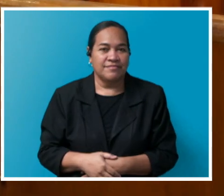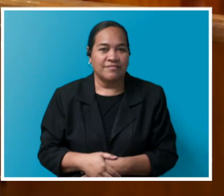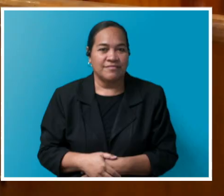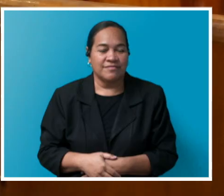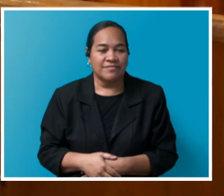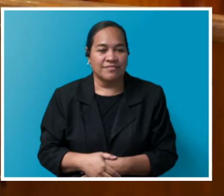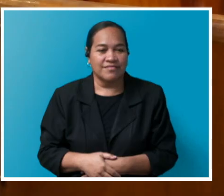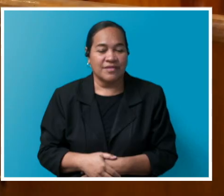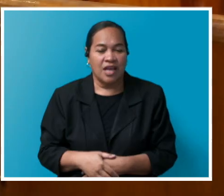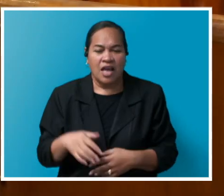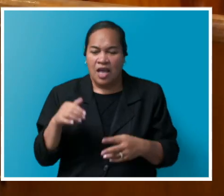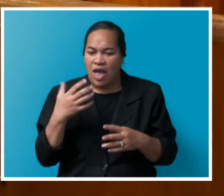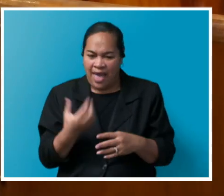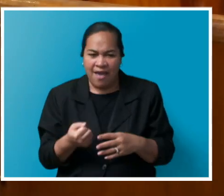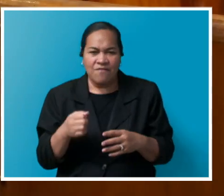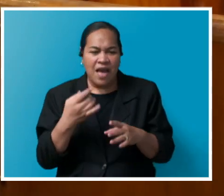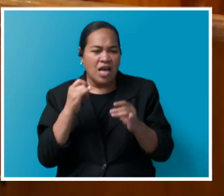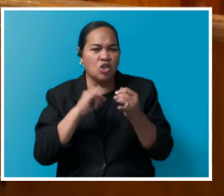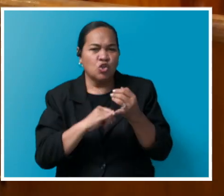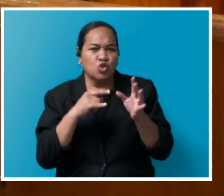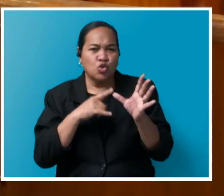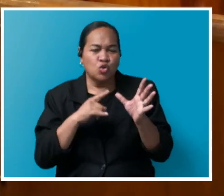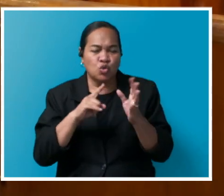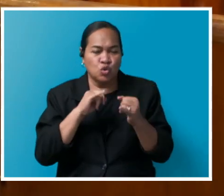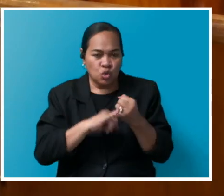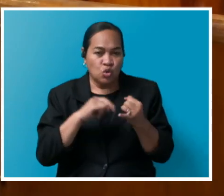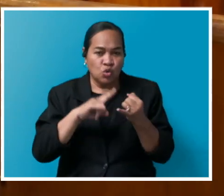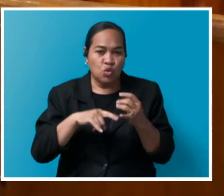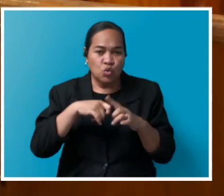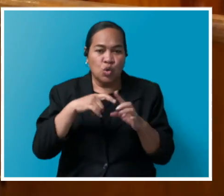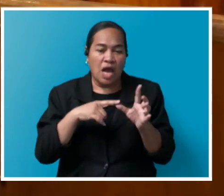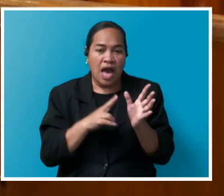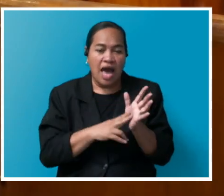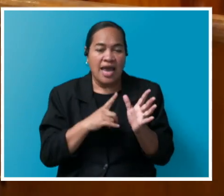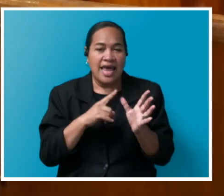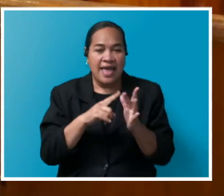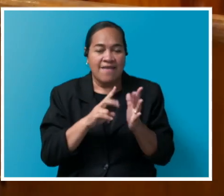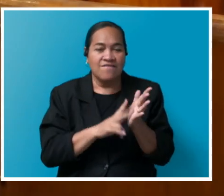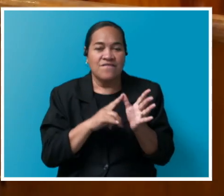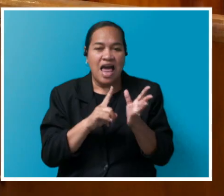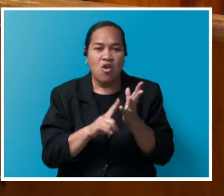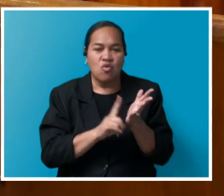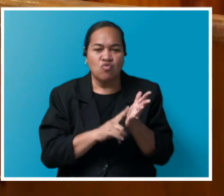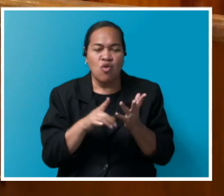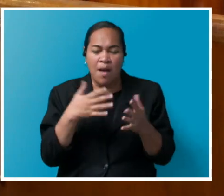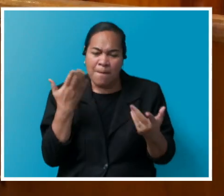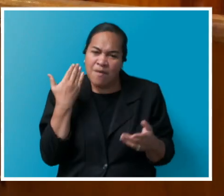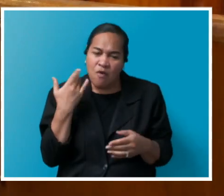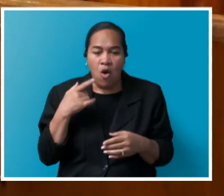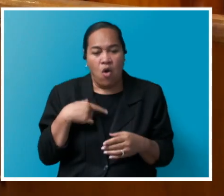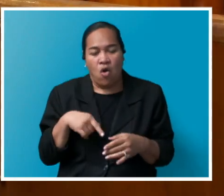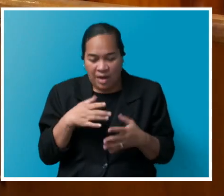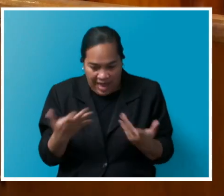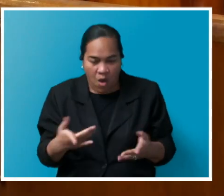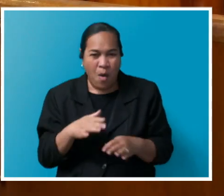the late Tunevalu buried now in an area known as Papua New Guinea, but at that time it was known as part